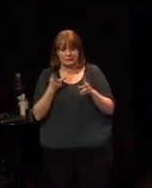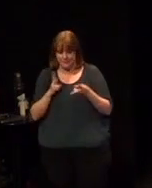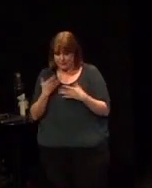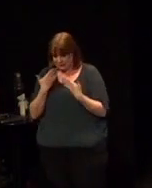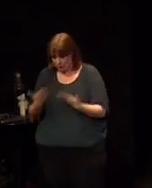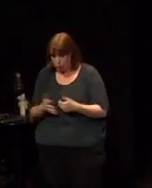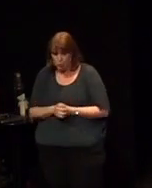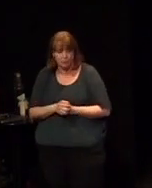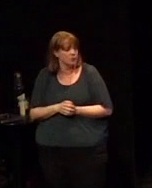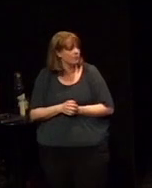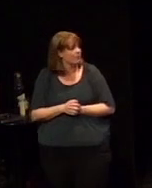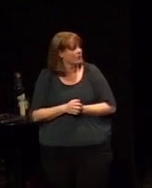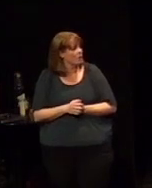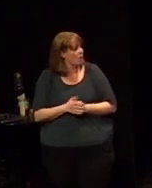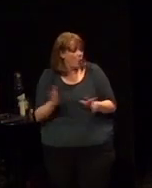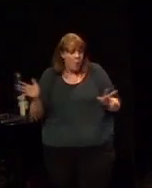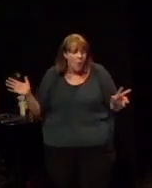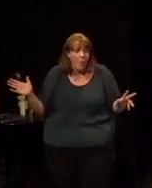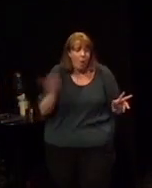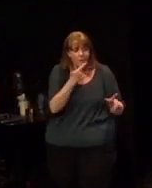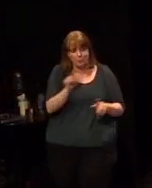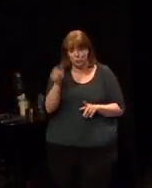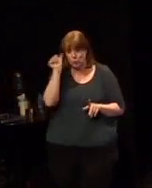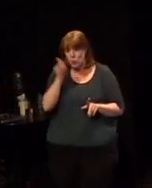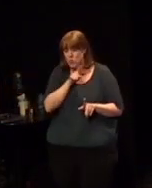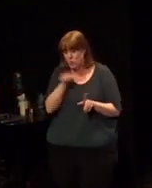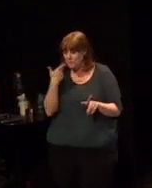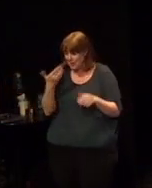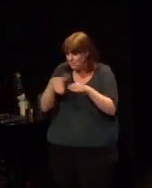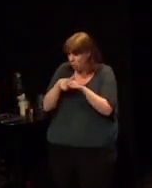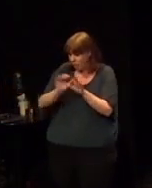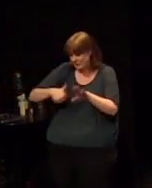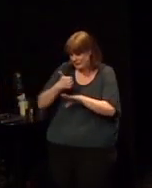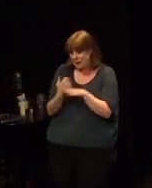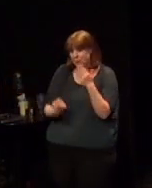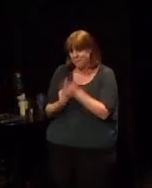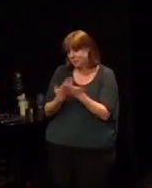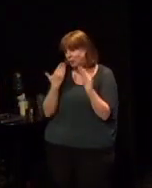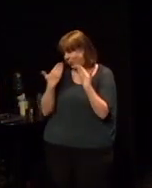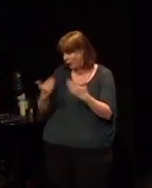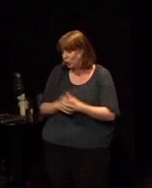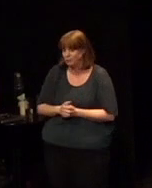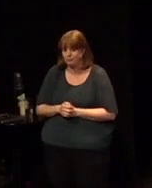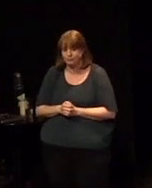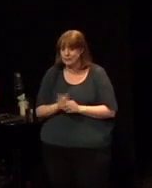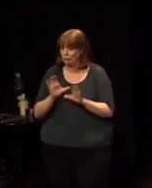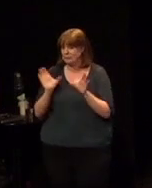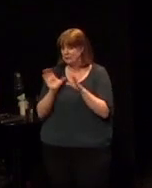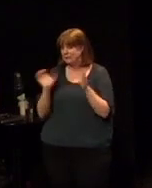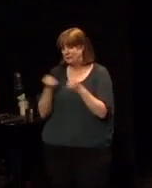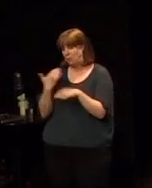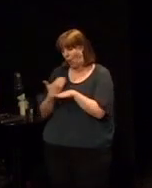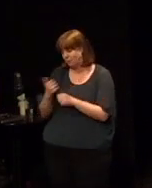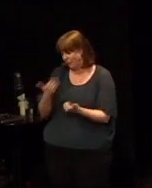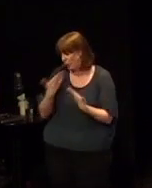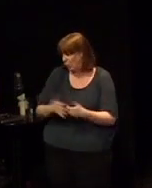interpreters and all of the people, you know who you are, who've been involved in putting this fantastic event together. Teamwork. Thank you